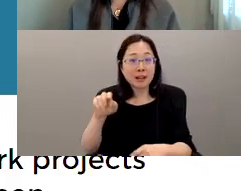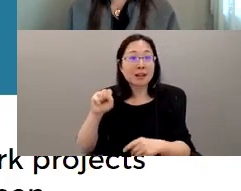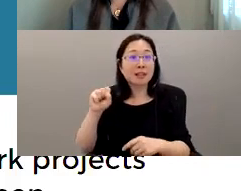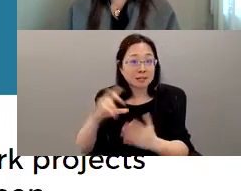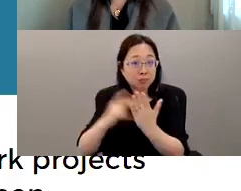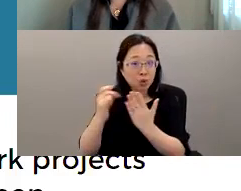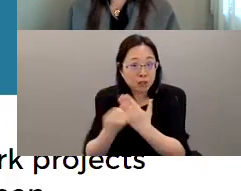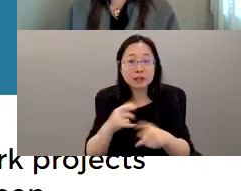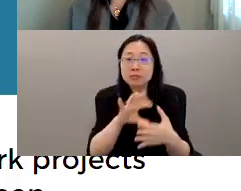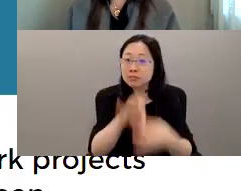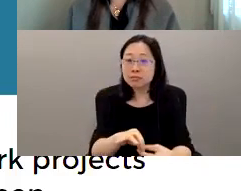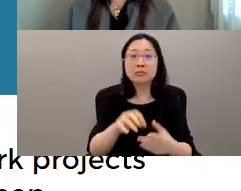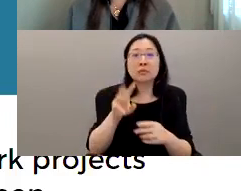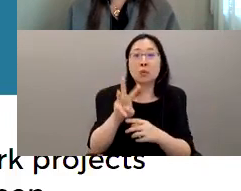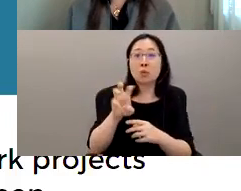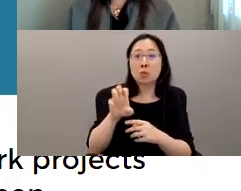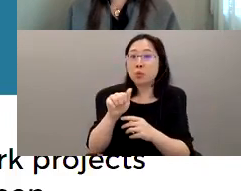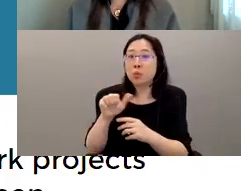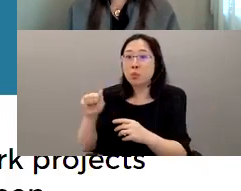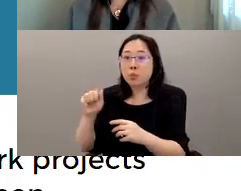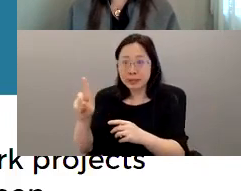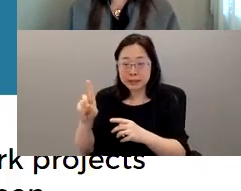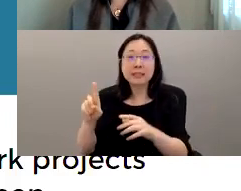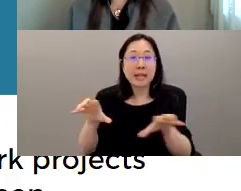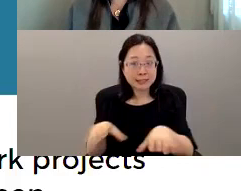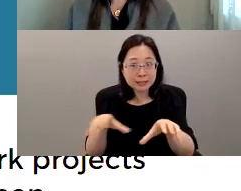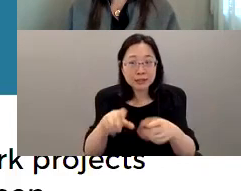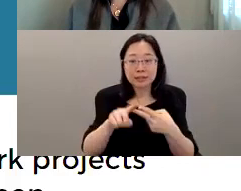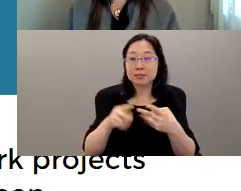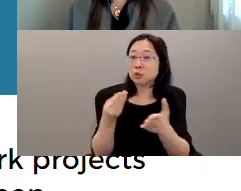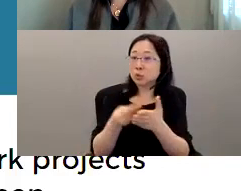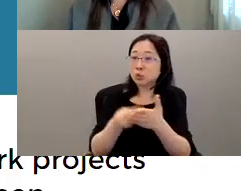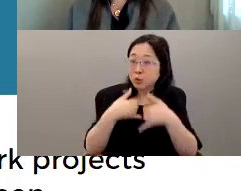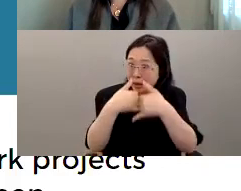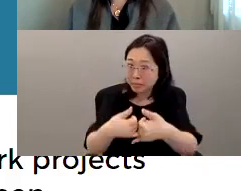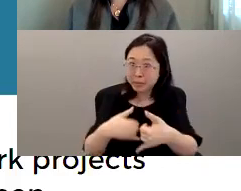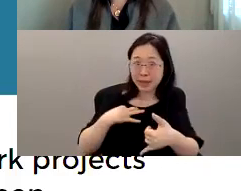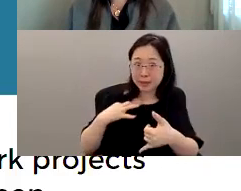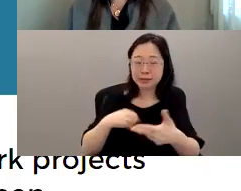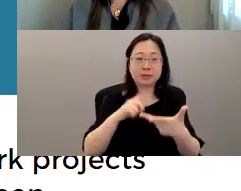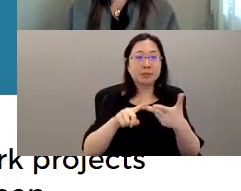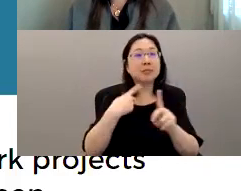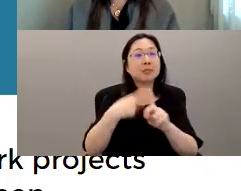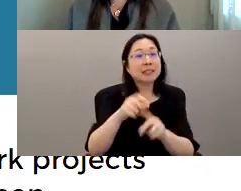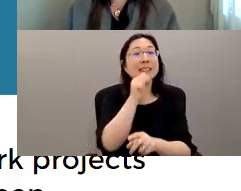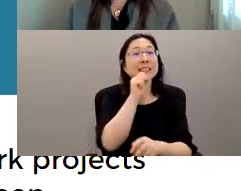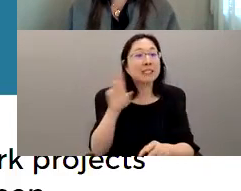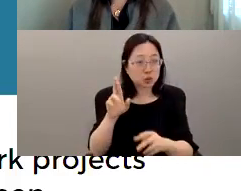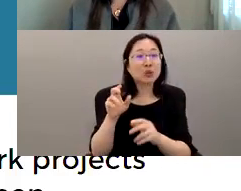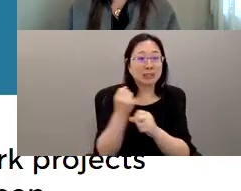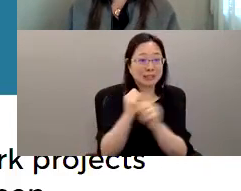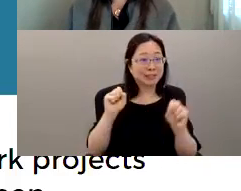Elder Abuse Awareness Day activities, grant applications, and senior safety kits, as well as many other